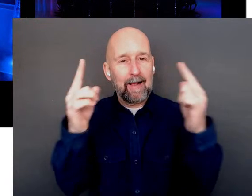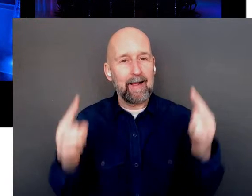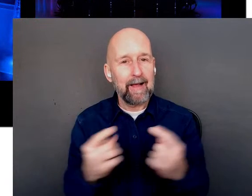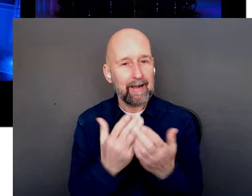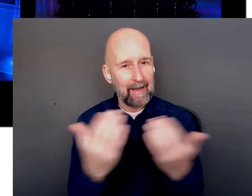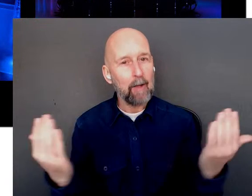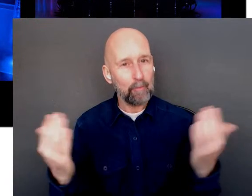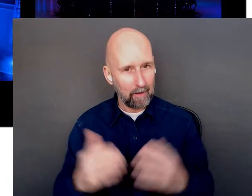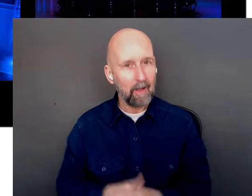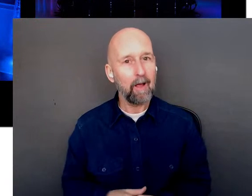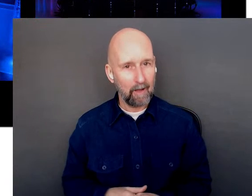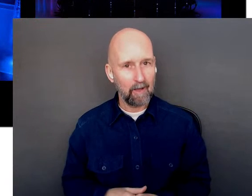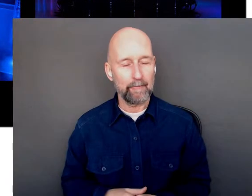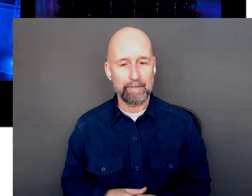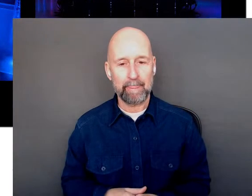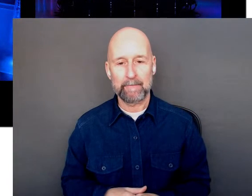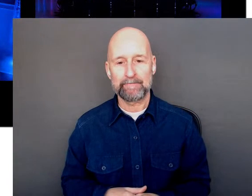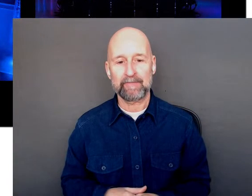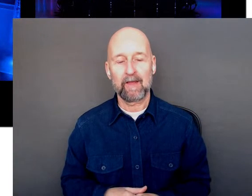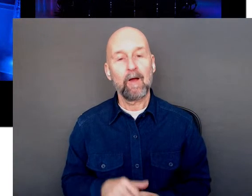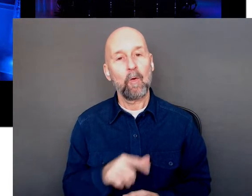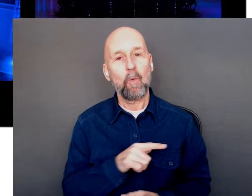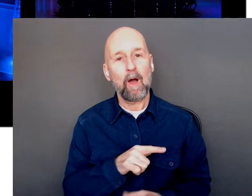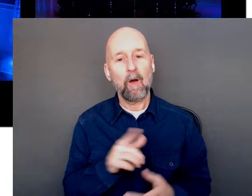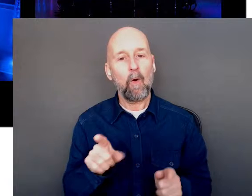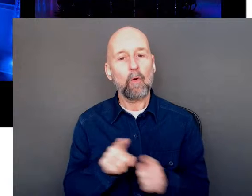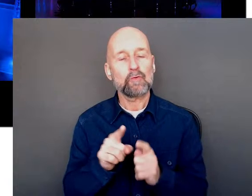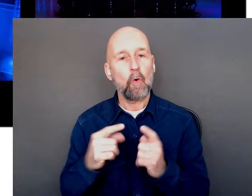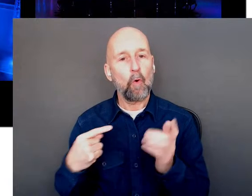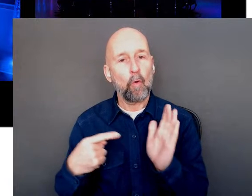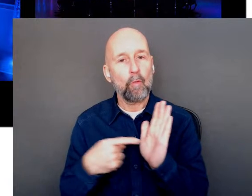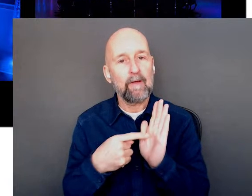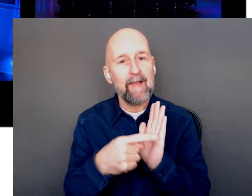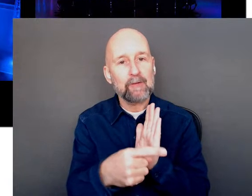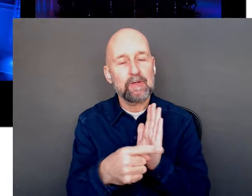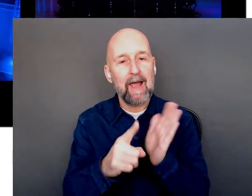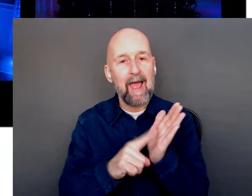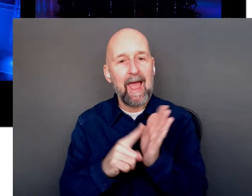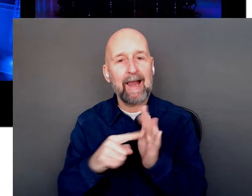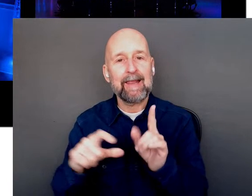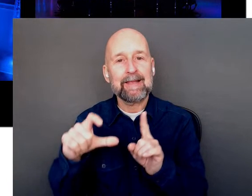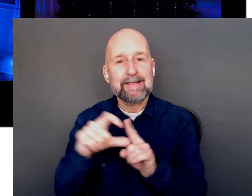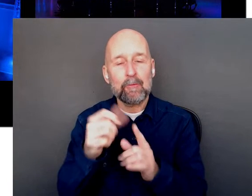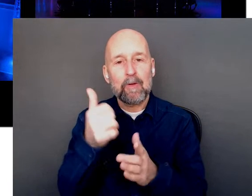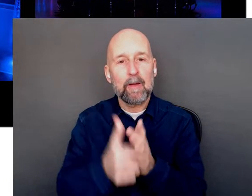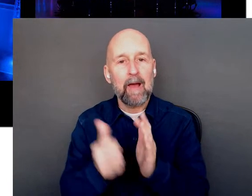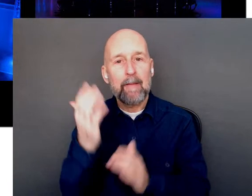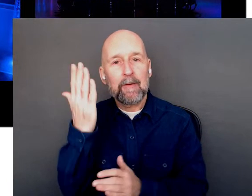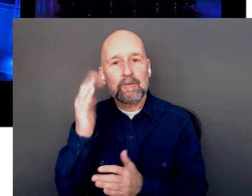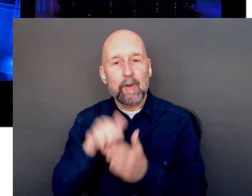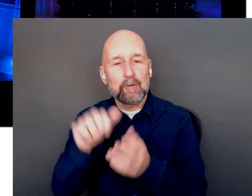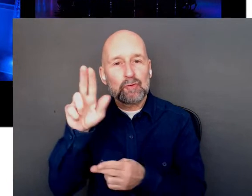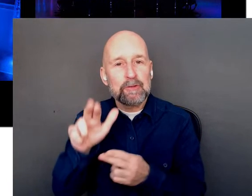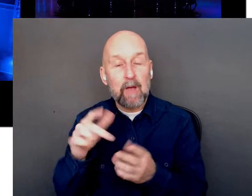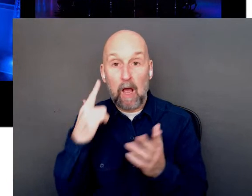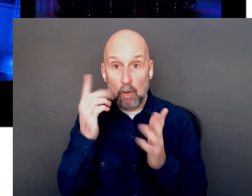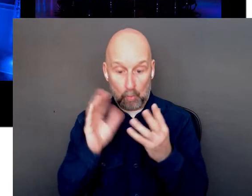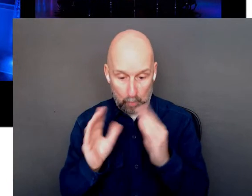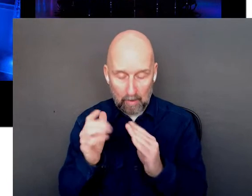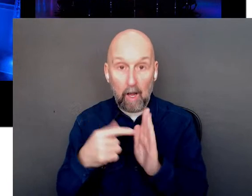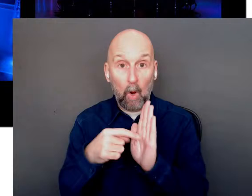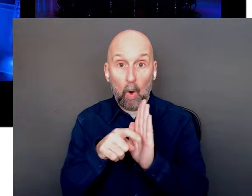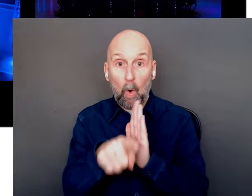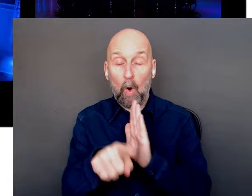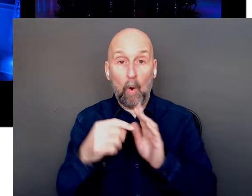We have this idea to create infinite reflections. So we put LEDs and we buy mirrors from thrift shops and we put them together. But then it evolves a bit